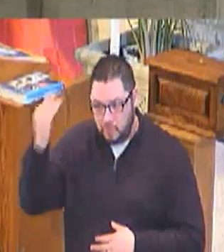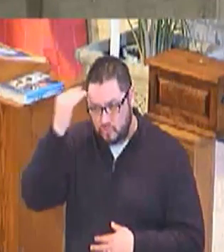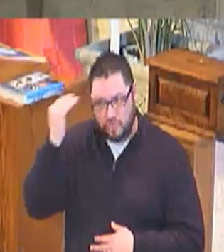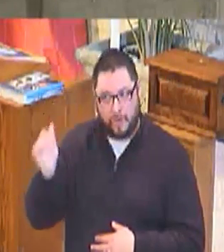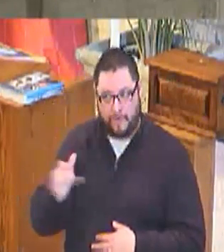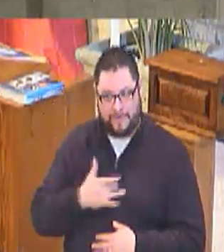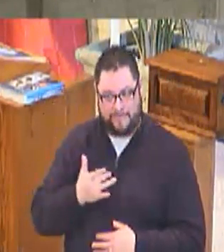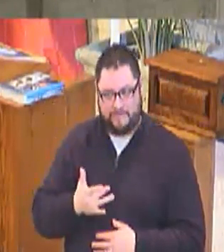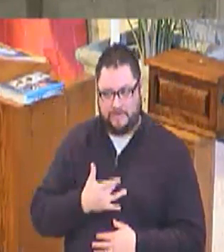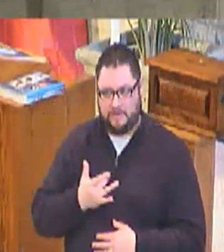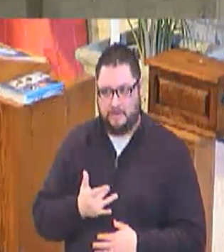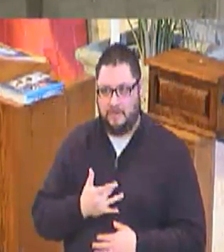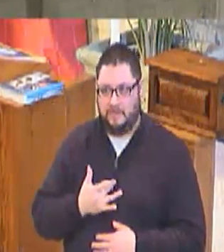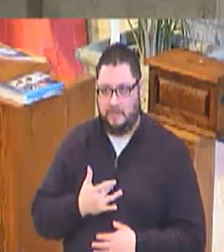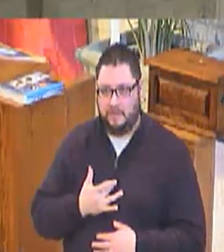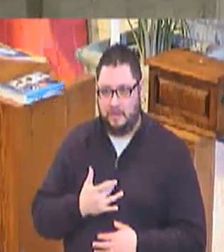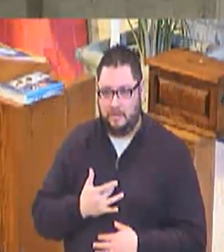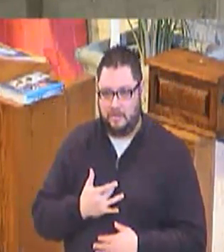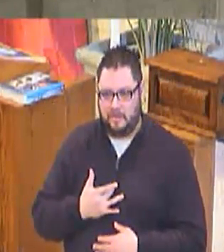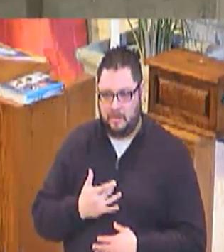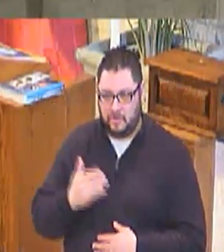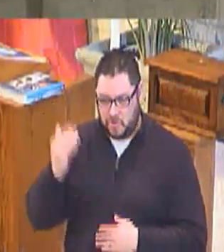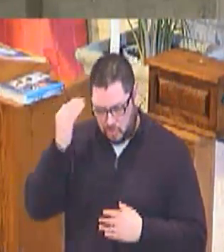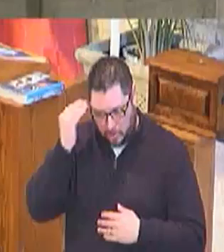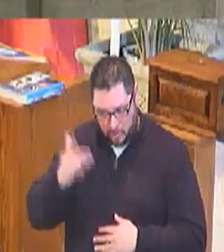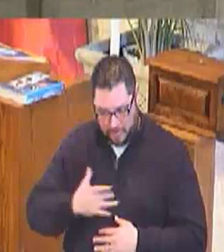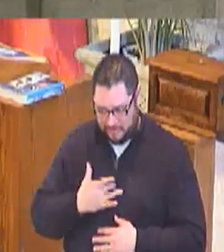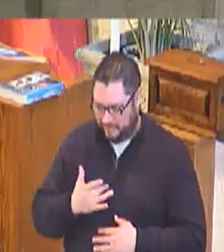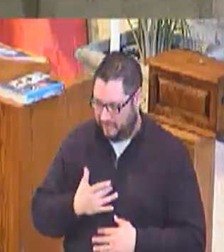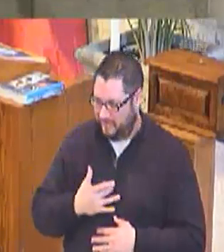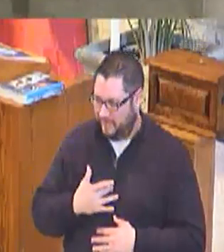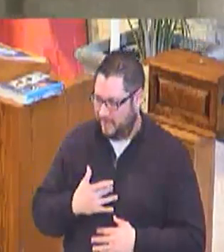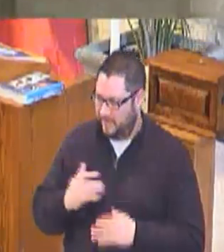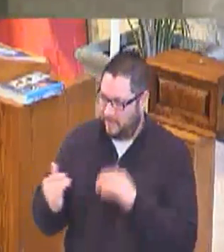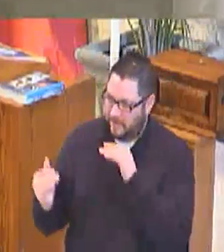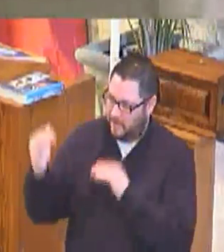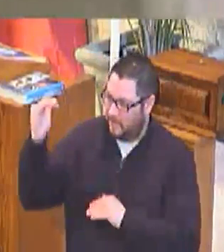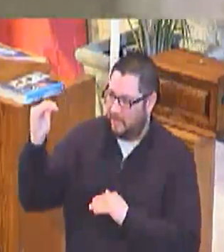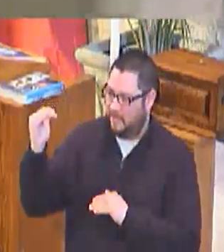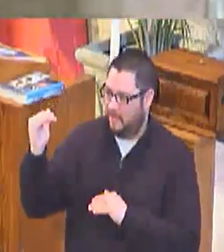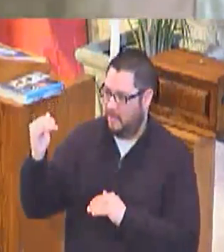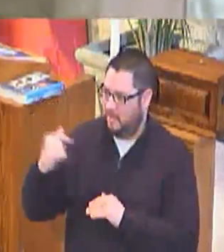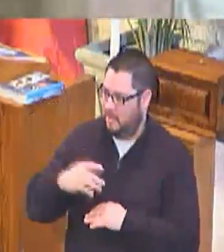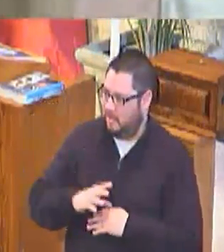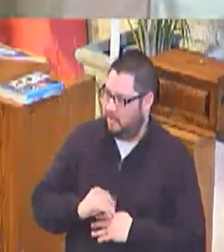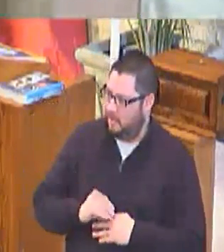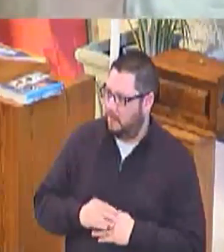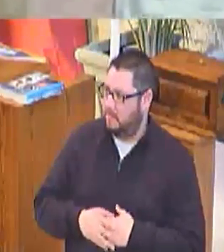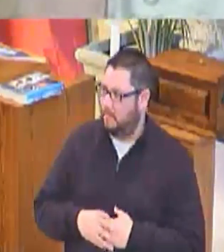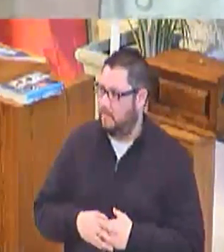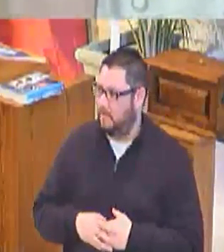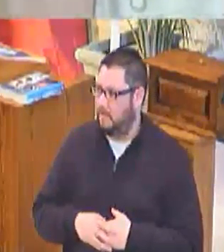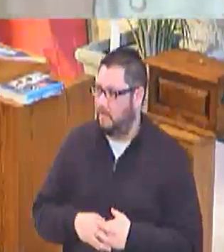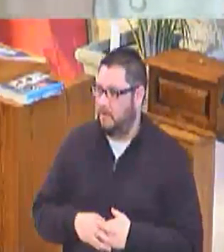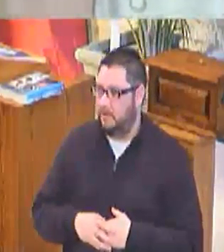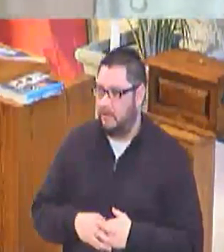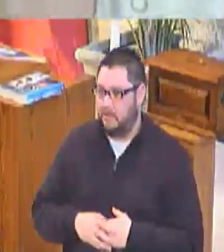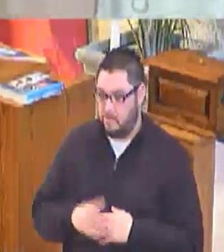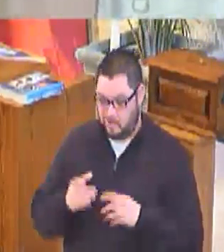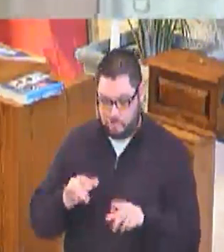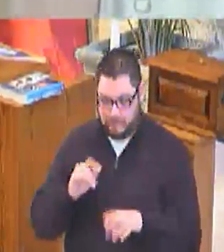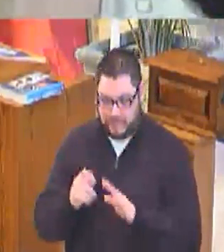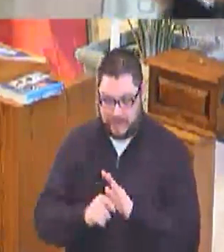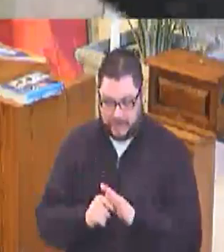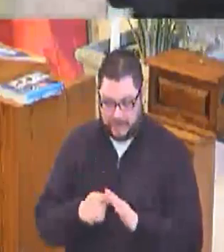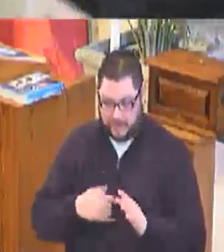it's like. You know what it's like to feel inferior and less than. And when I was feeling